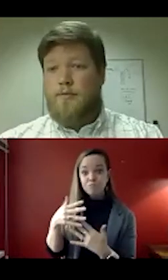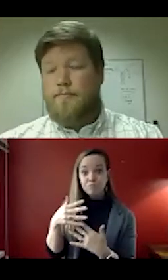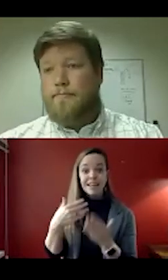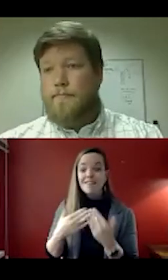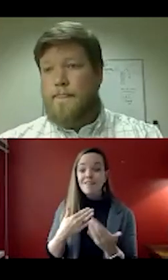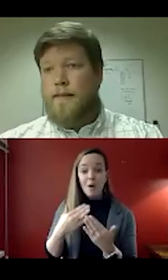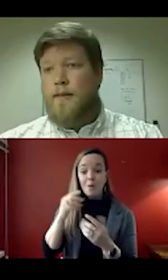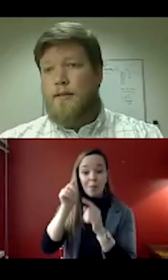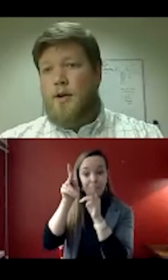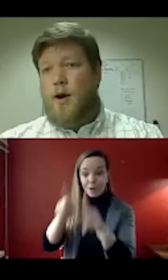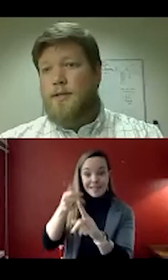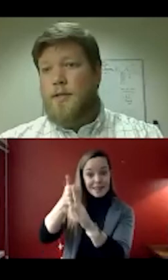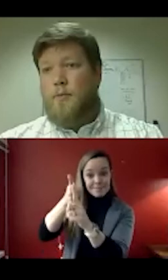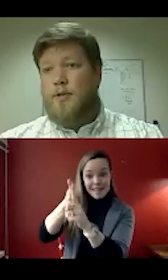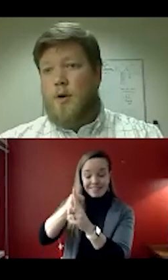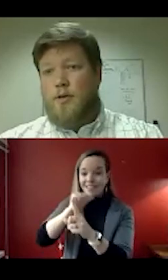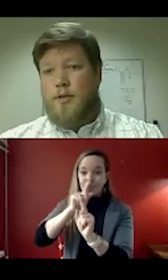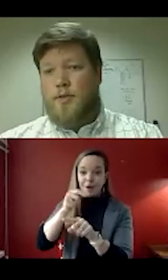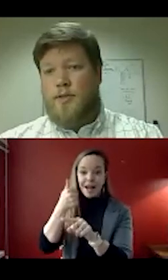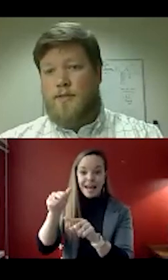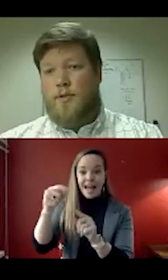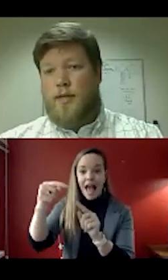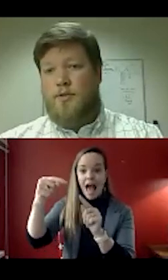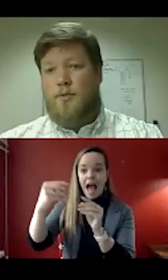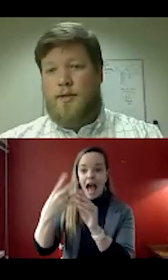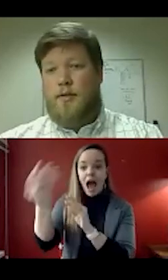himself. Likewise, the network is also